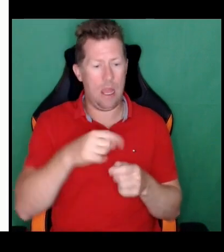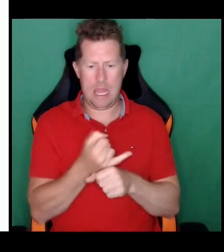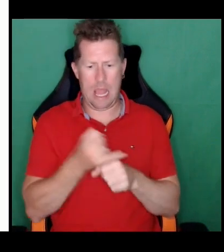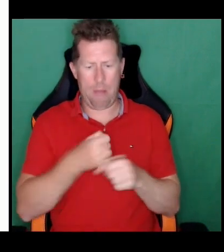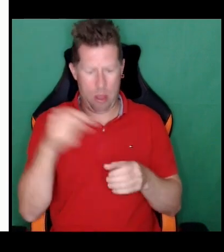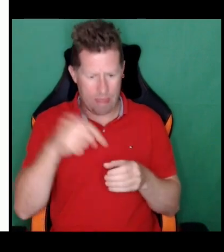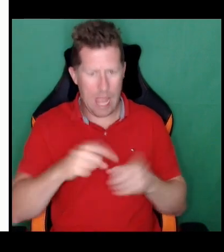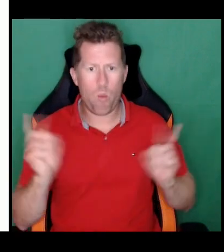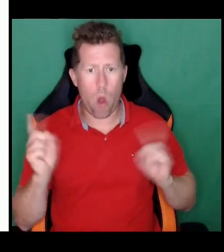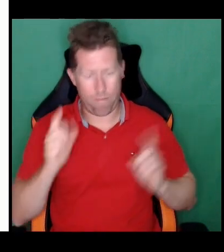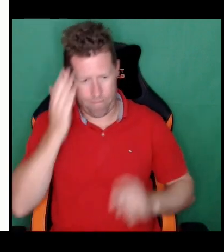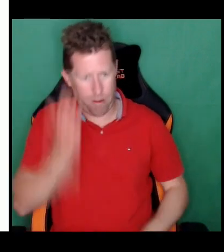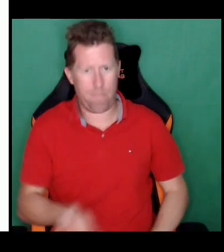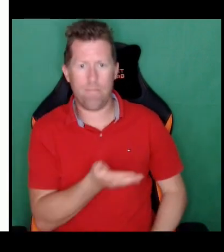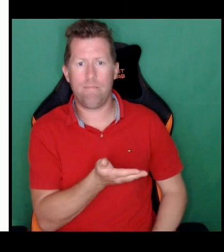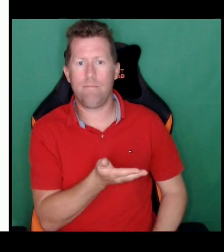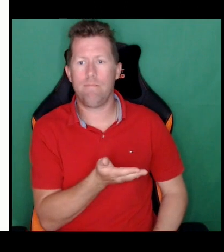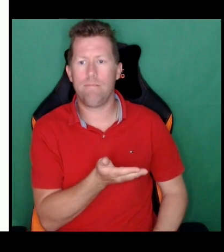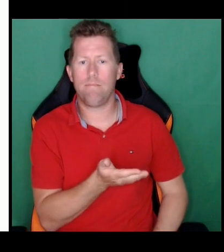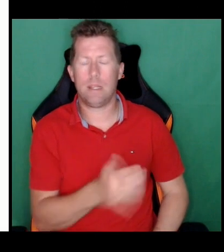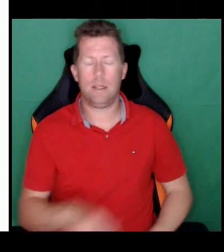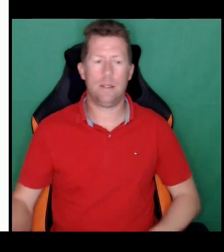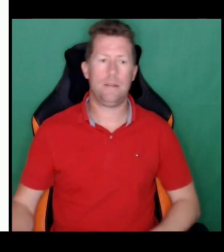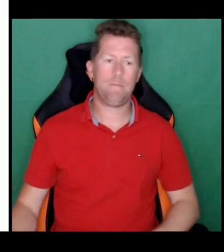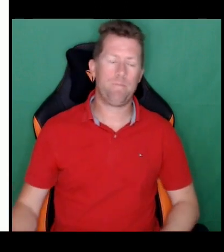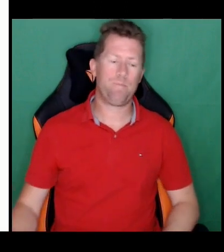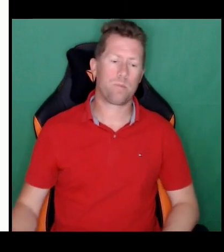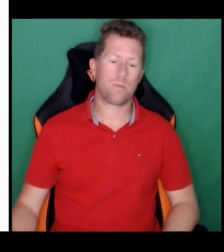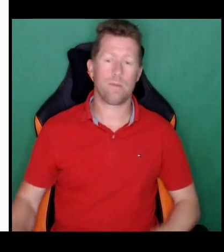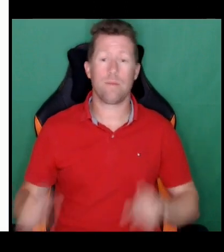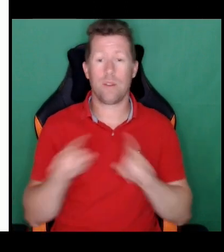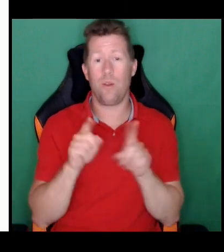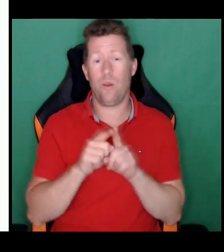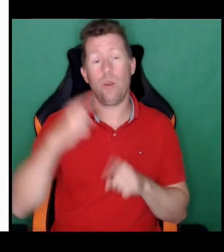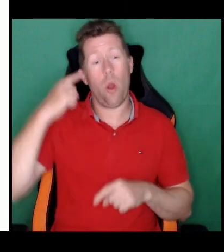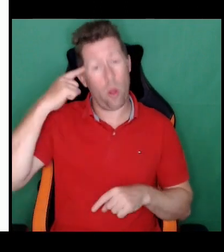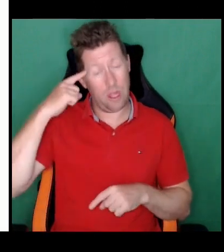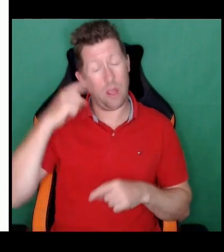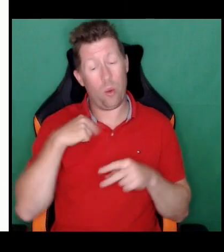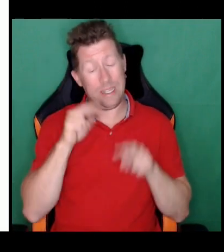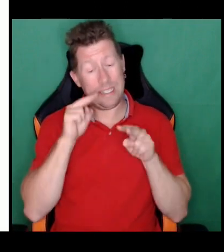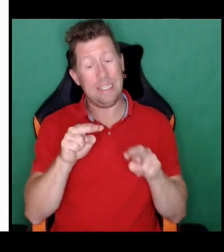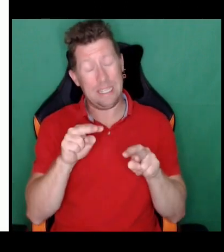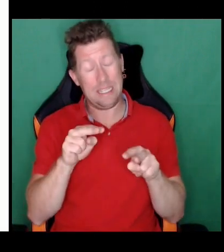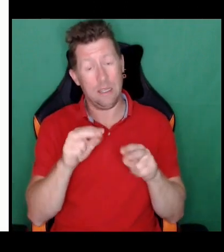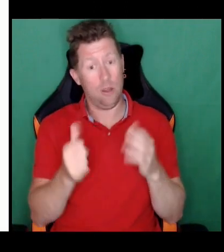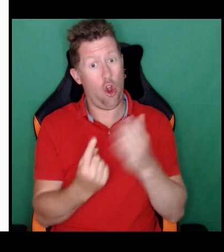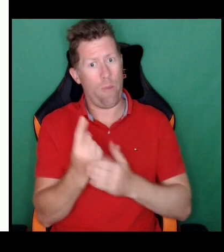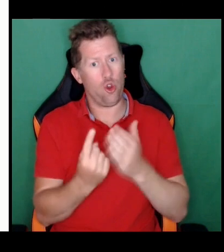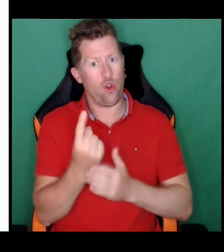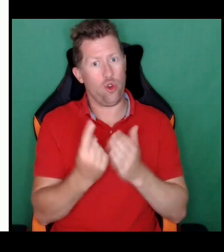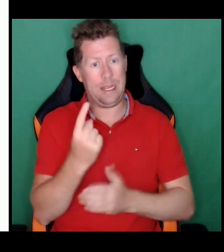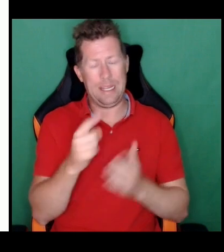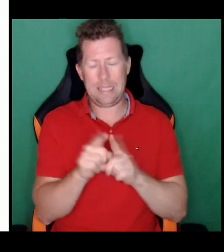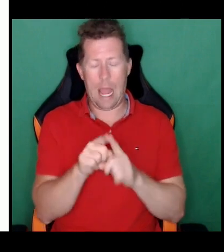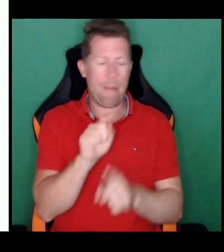they're taking in. We also think that there's a lot of opportunity, particularly for this segment, as well as the other vaping